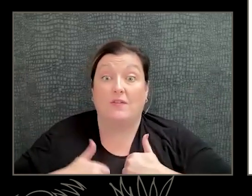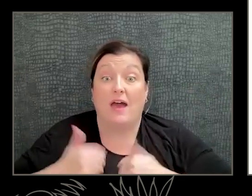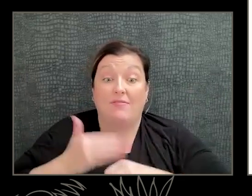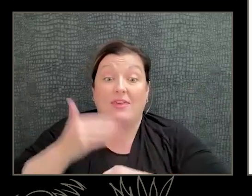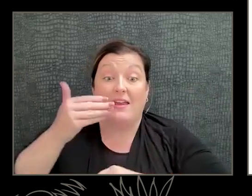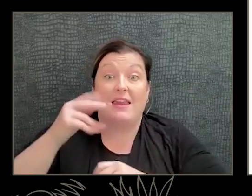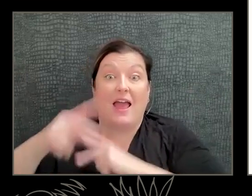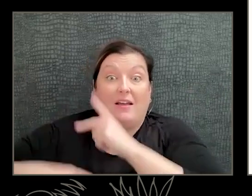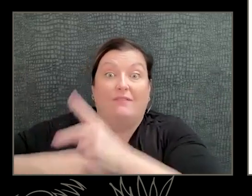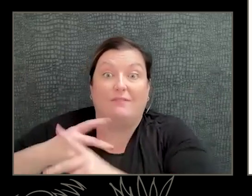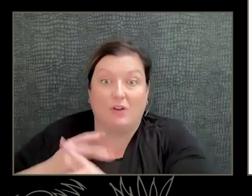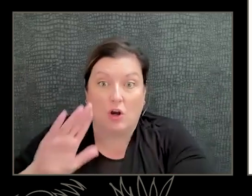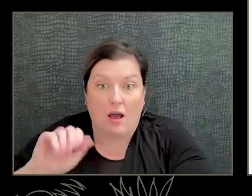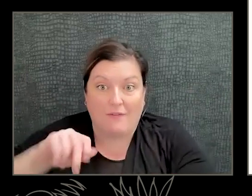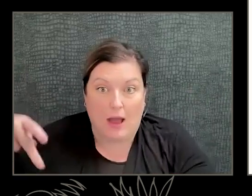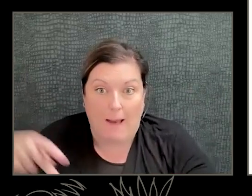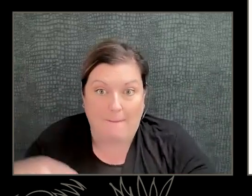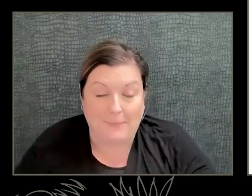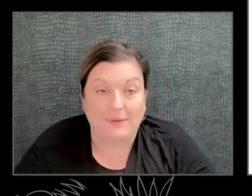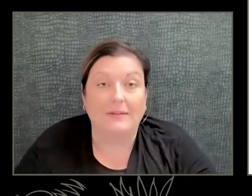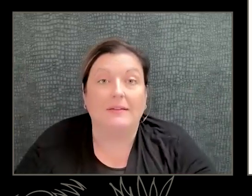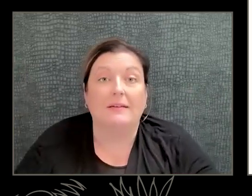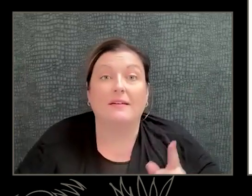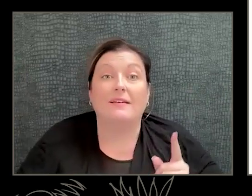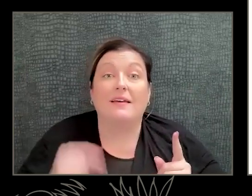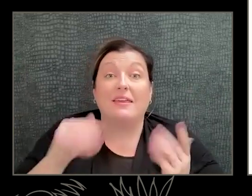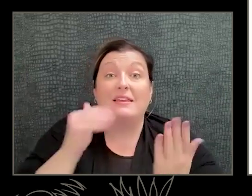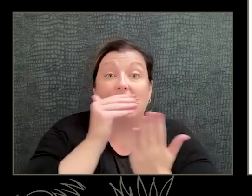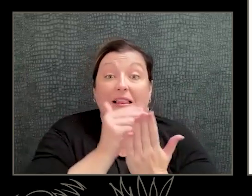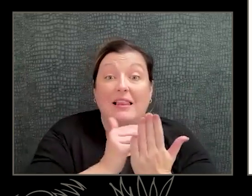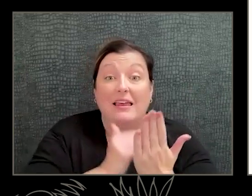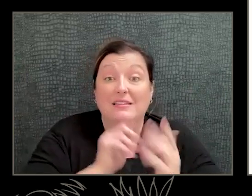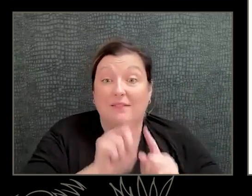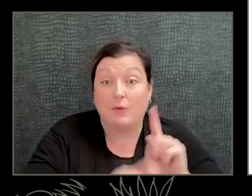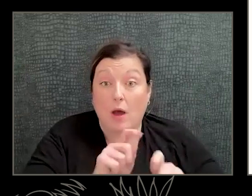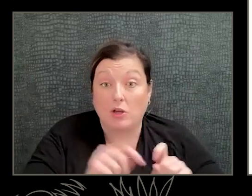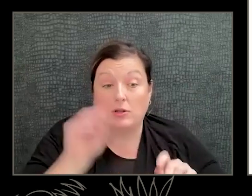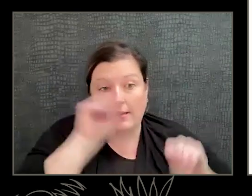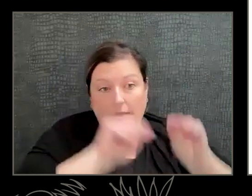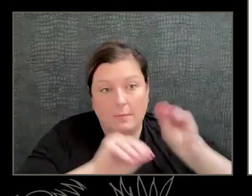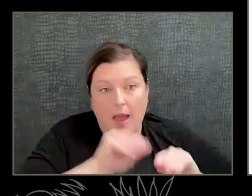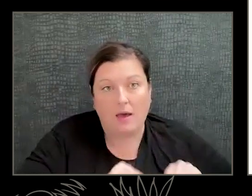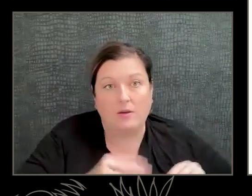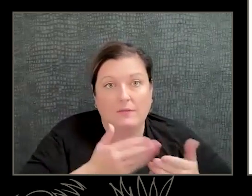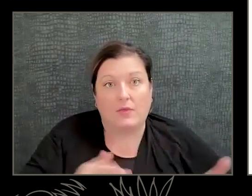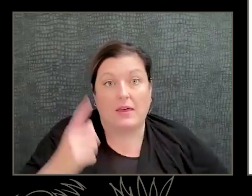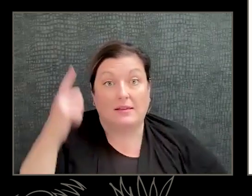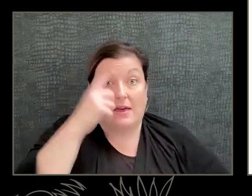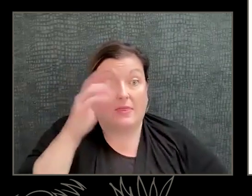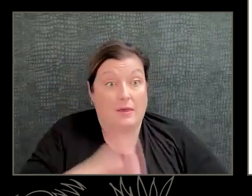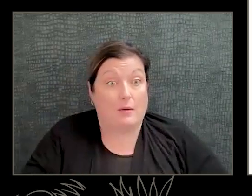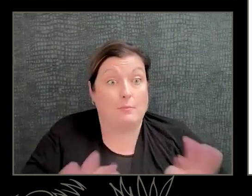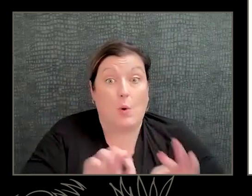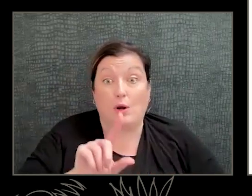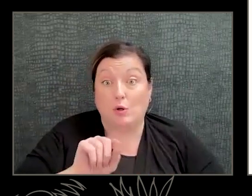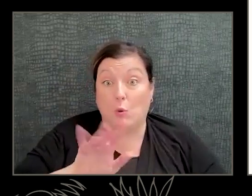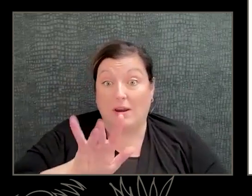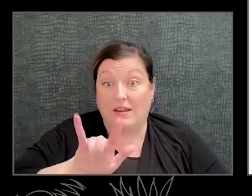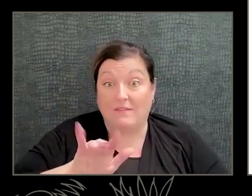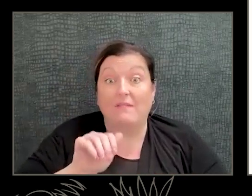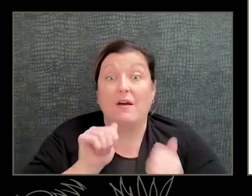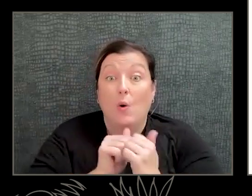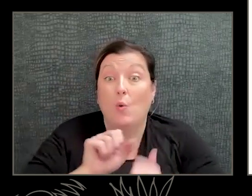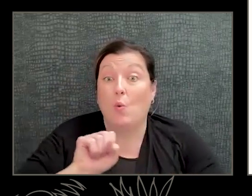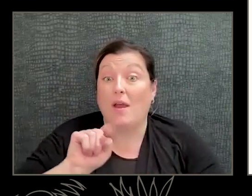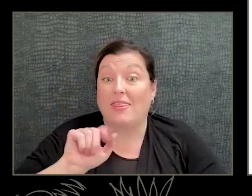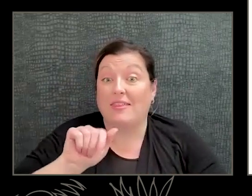app. So this is a list of questions that I've compiled for things that I think are important here in 2025 with the state of the tools